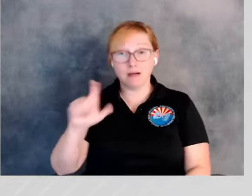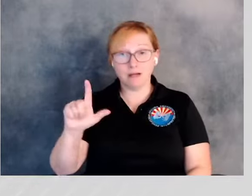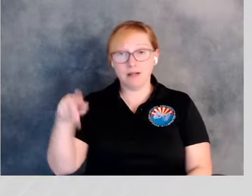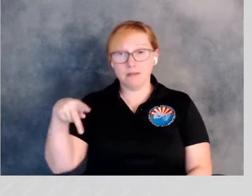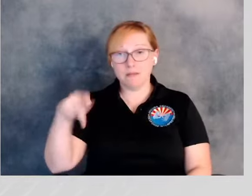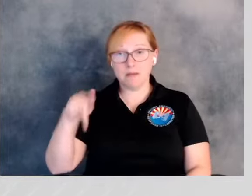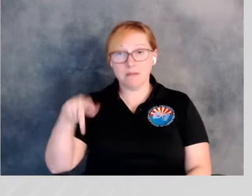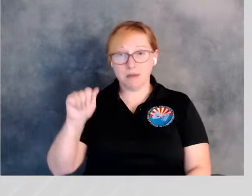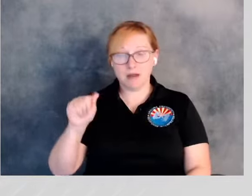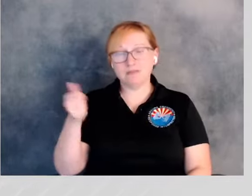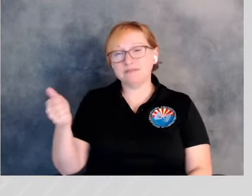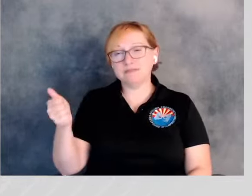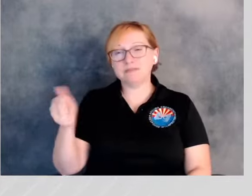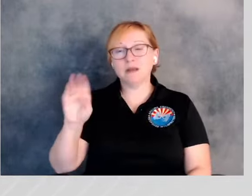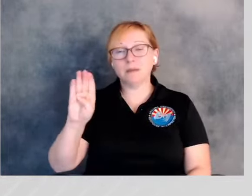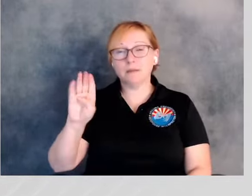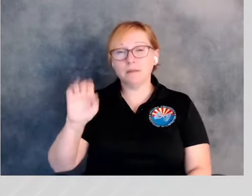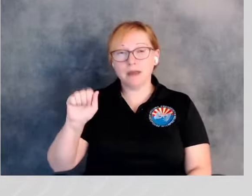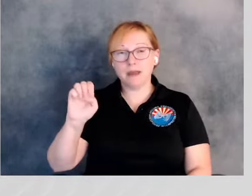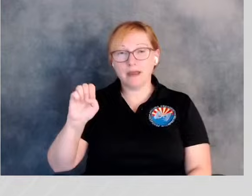program.